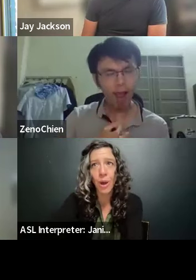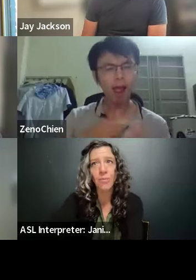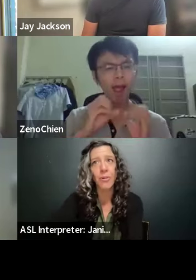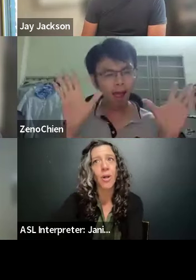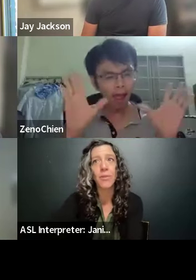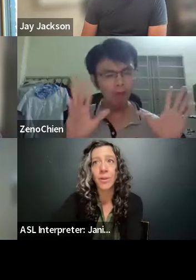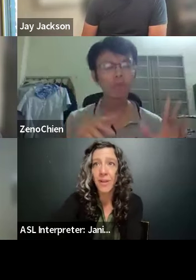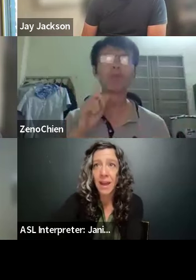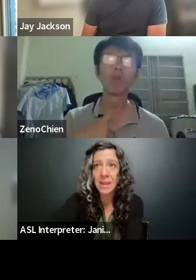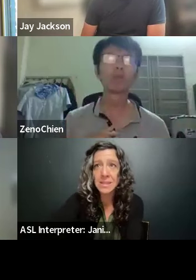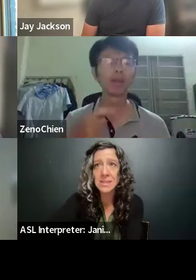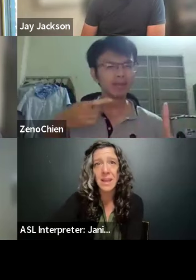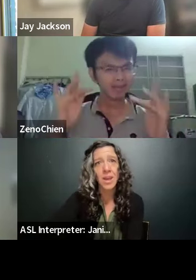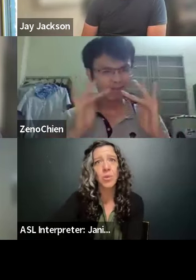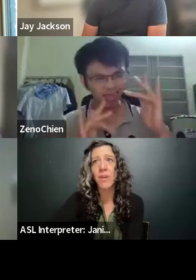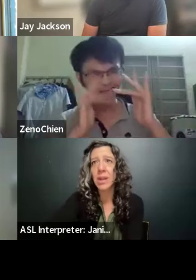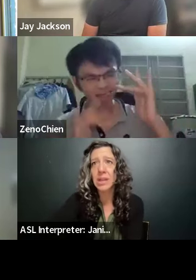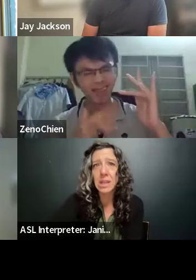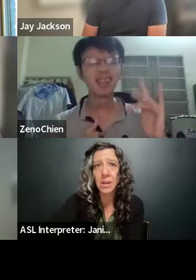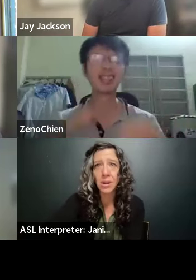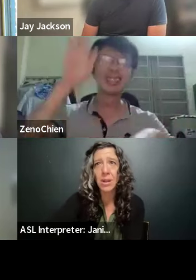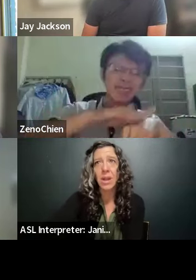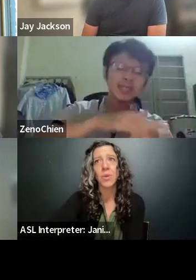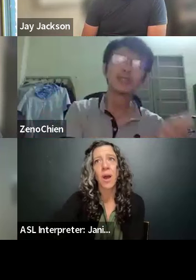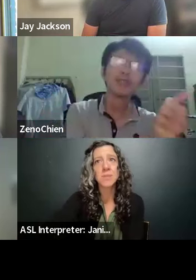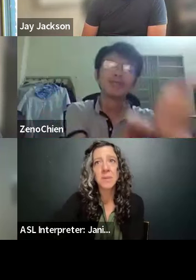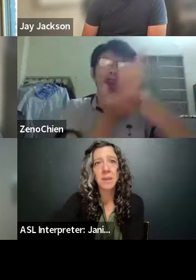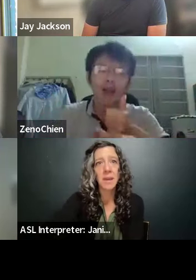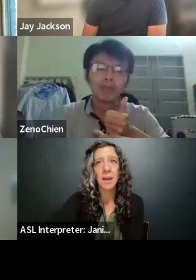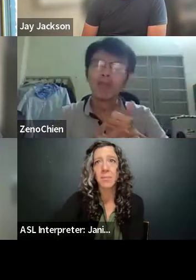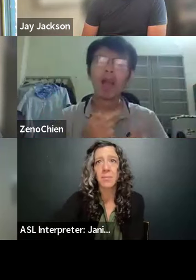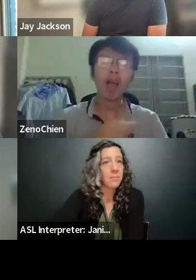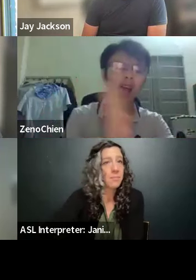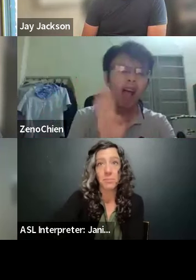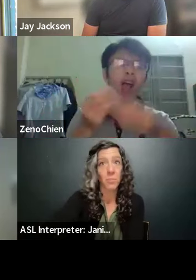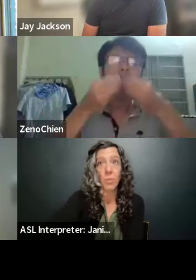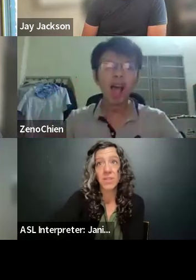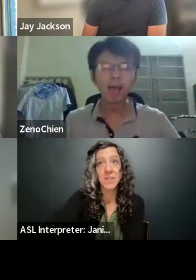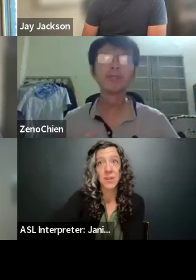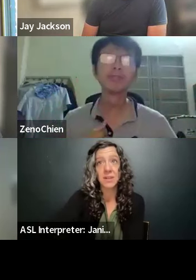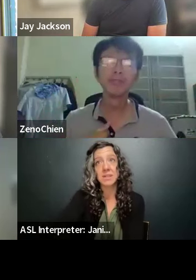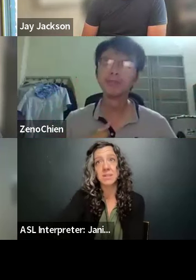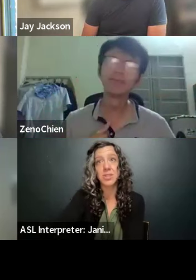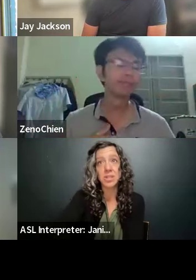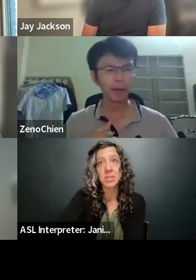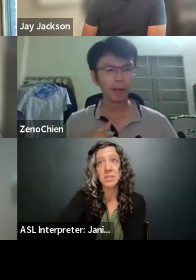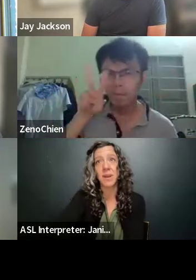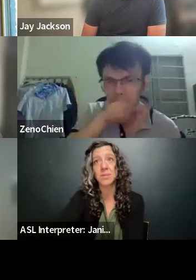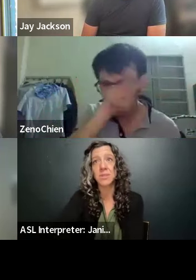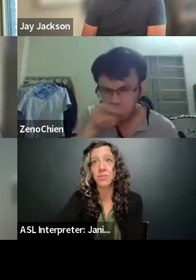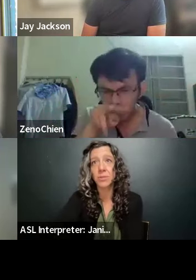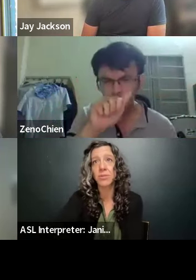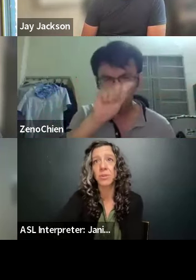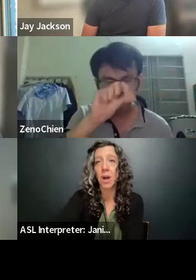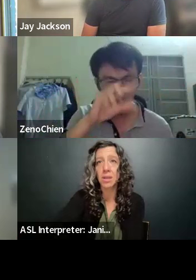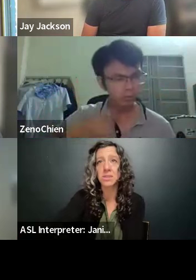you, Rob, for all of your advice. You were very clear. You helped me with different suggestions. If I